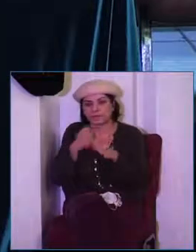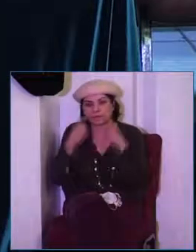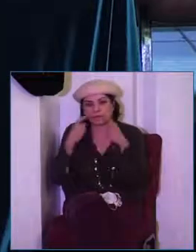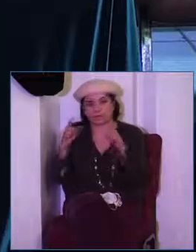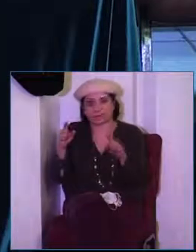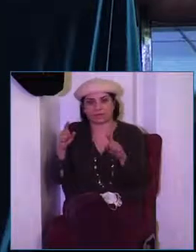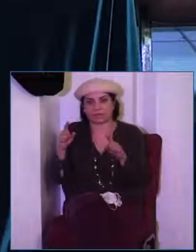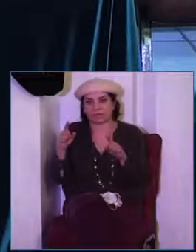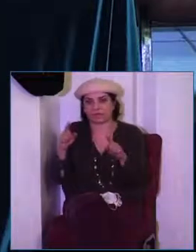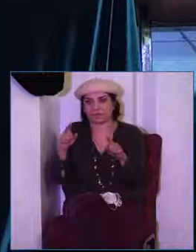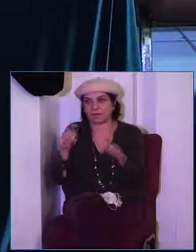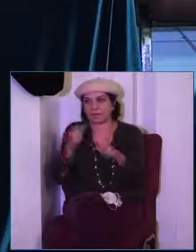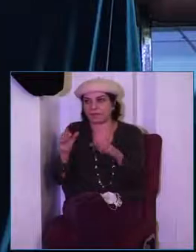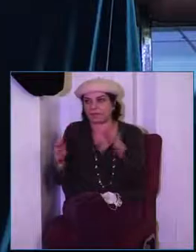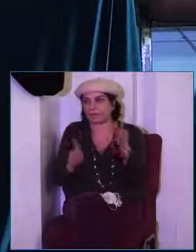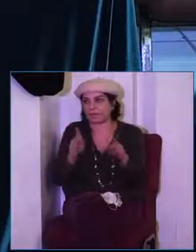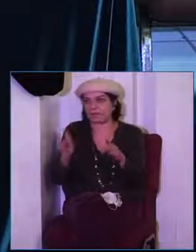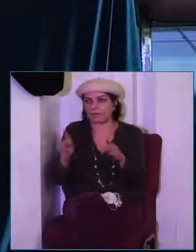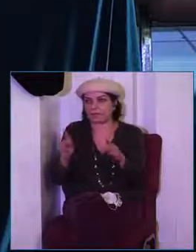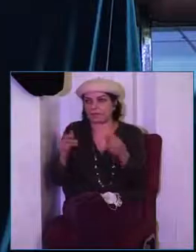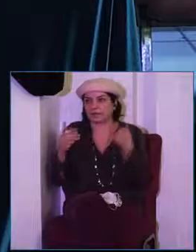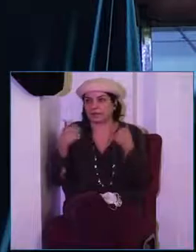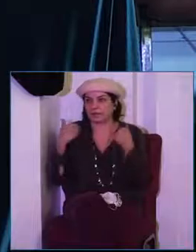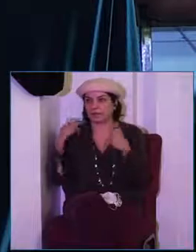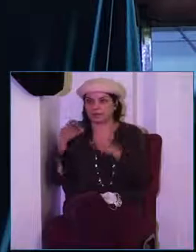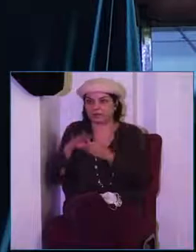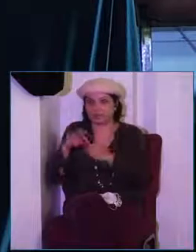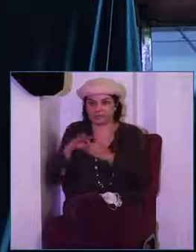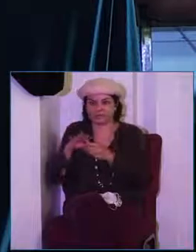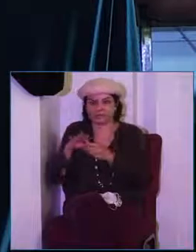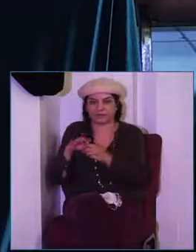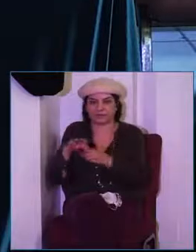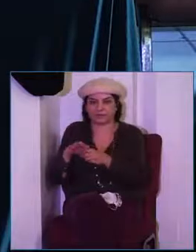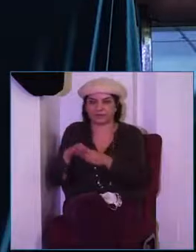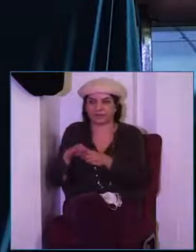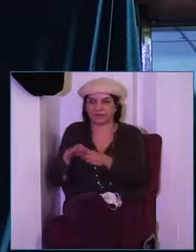Anybody besides me have election weariness here in the United States?